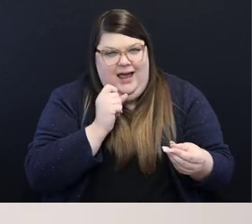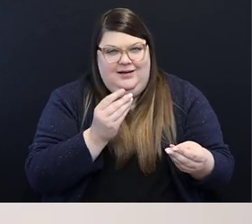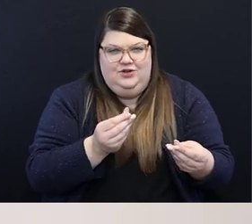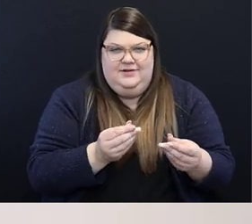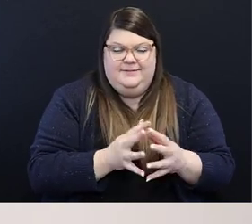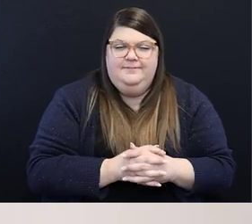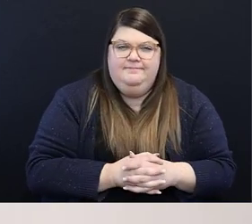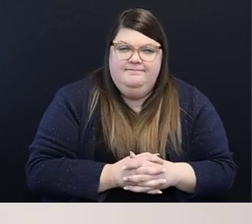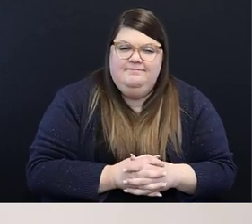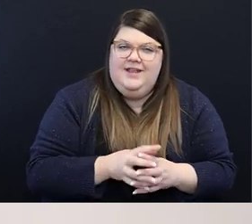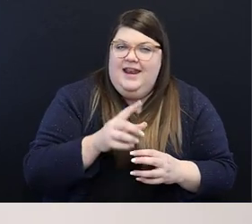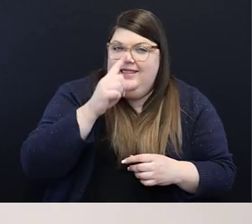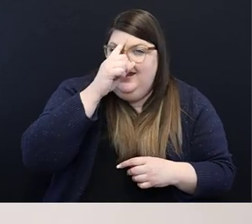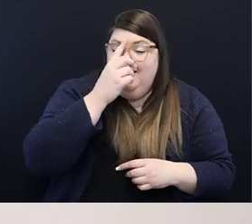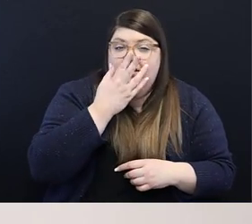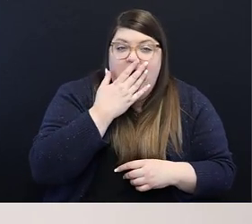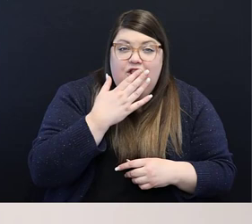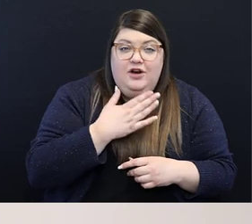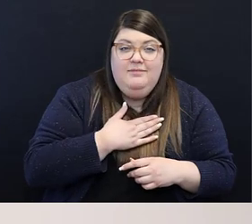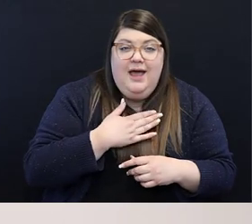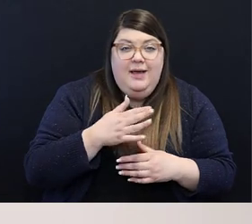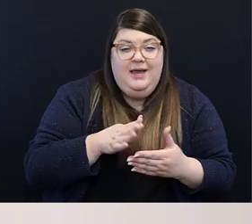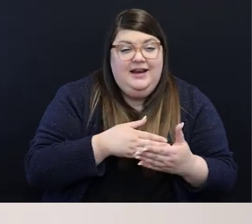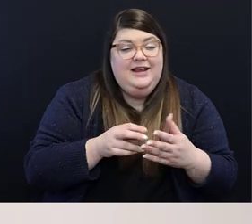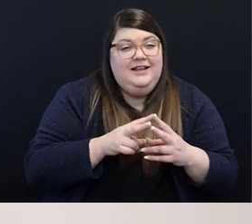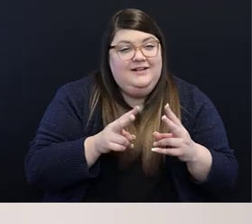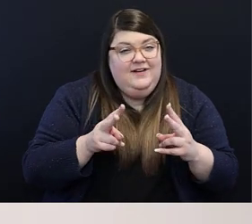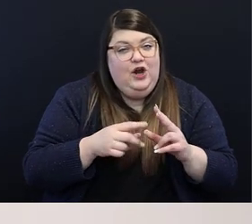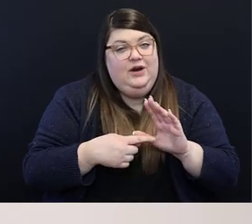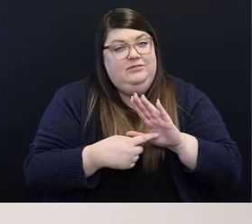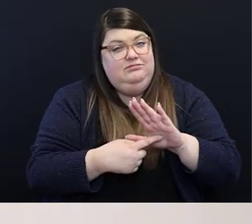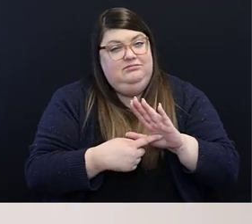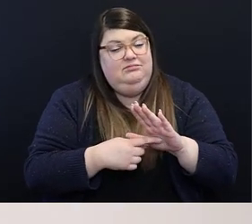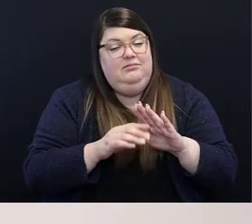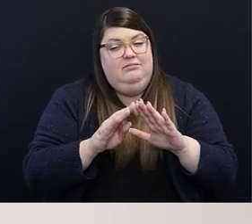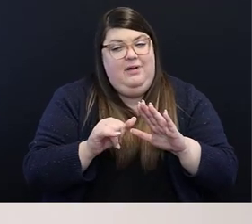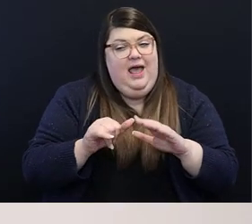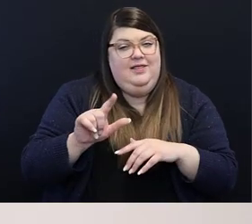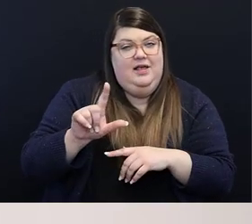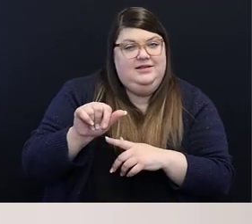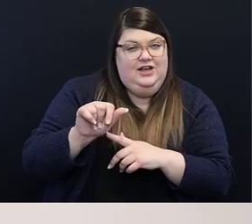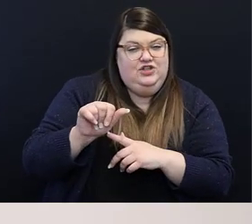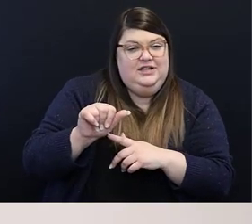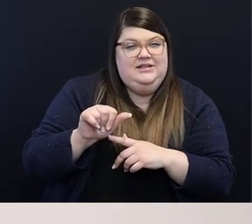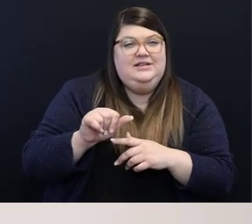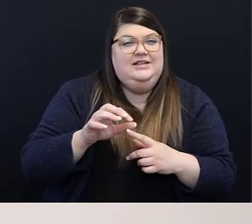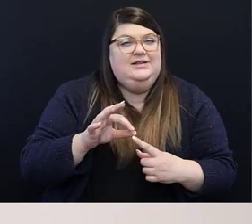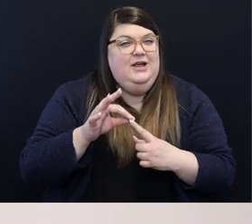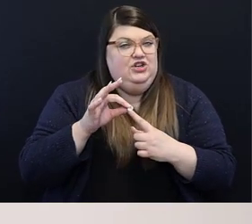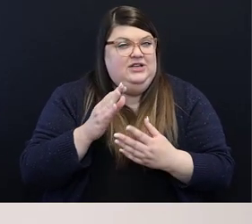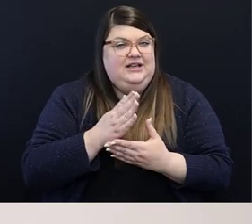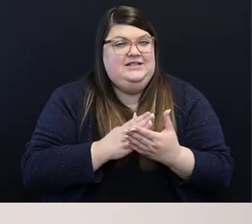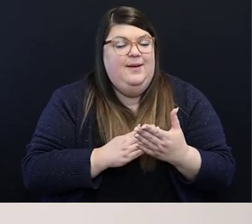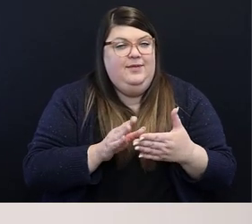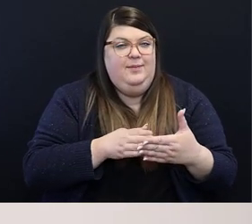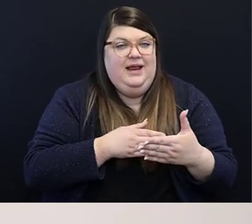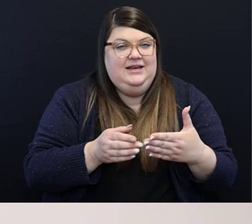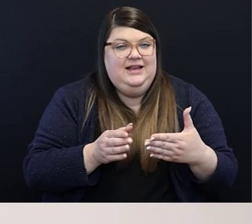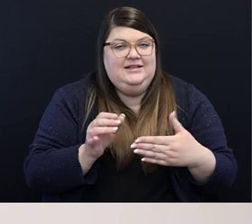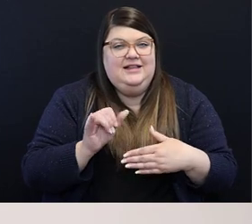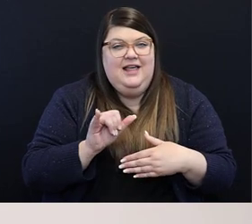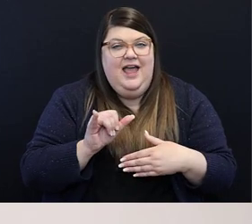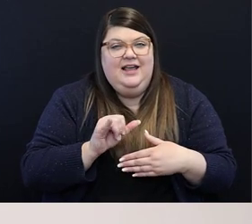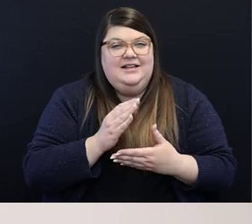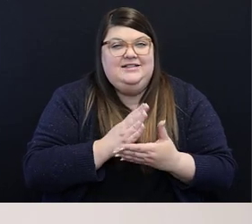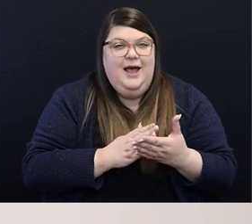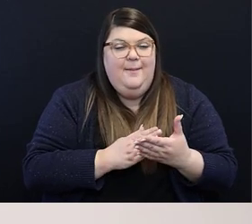And then I think the color in my painting is very inflected by Los Angeles, especially in some of the paintings,